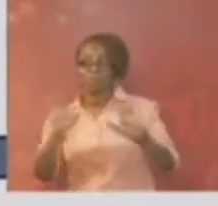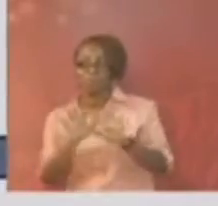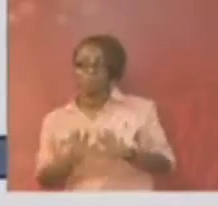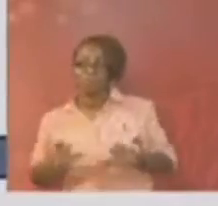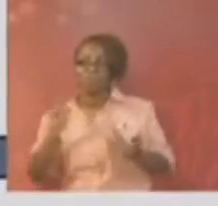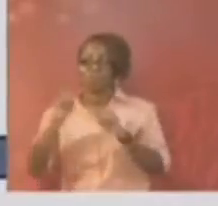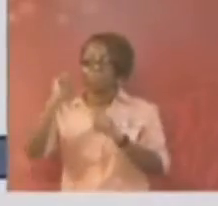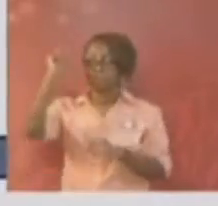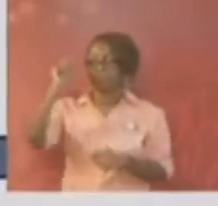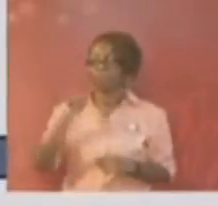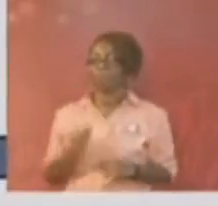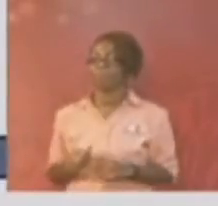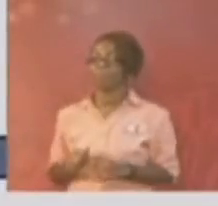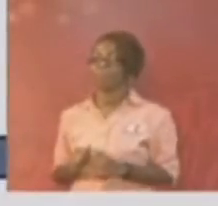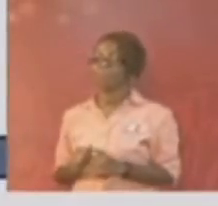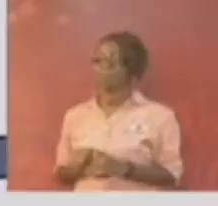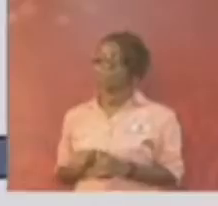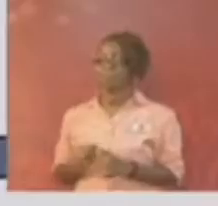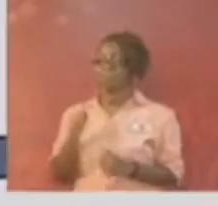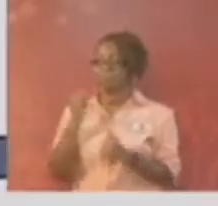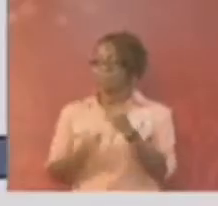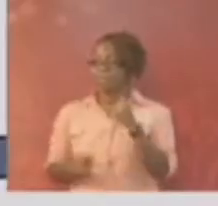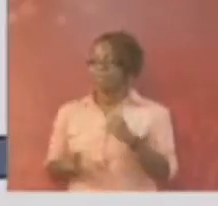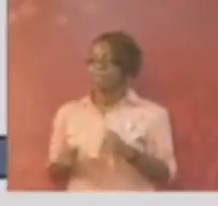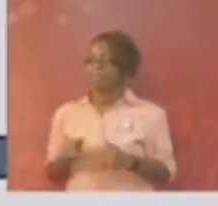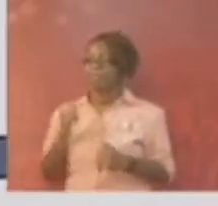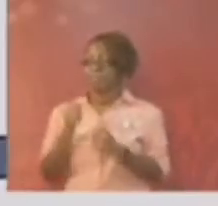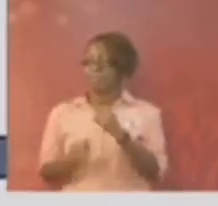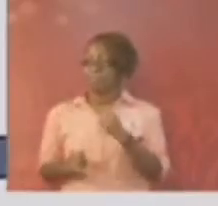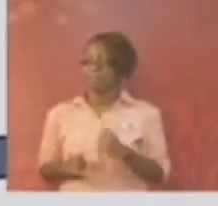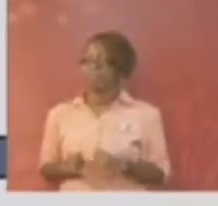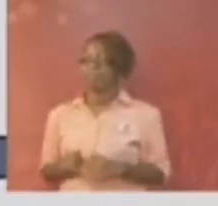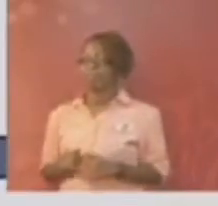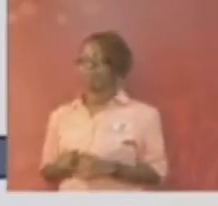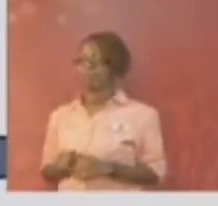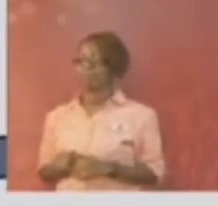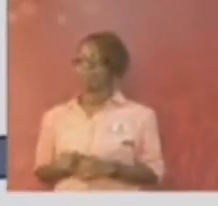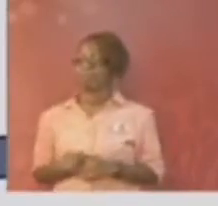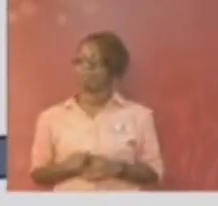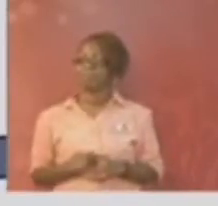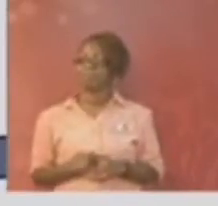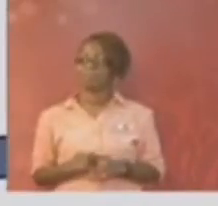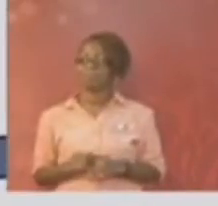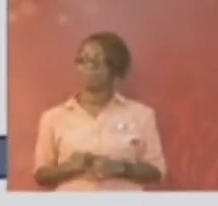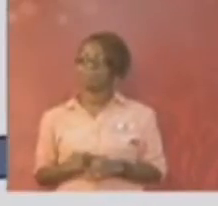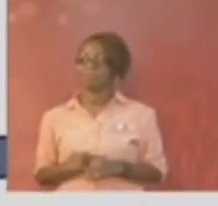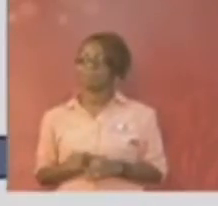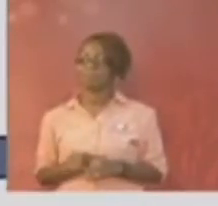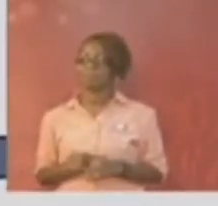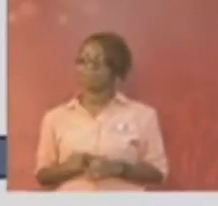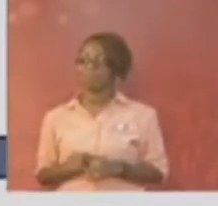initiatives. Finally, we are in the